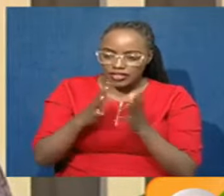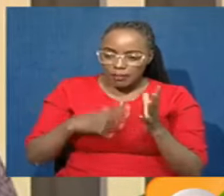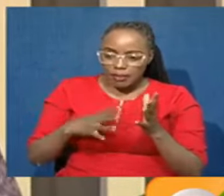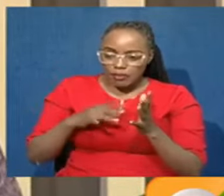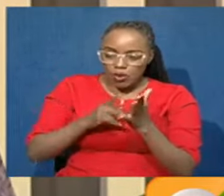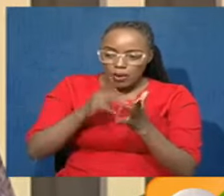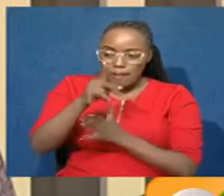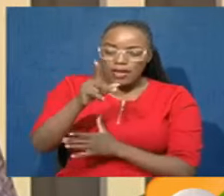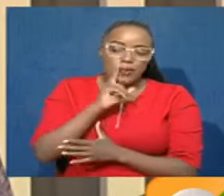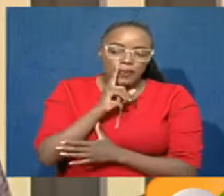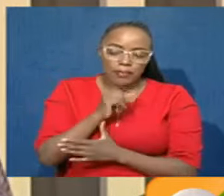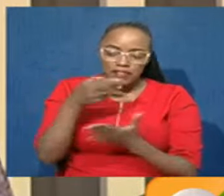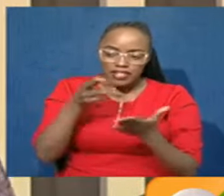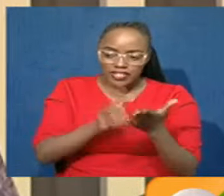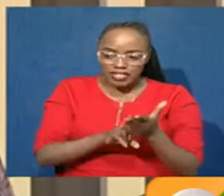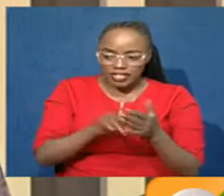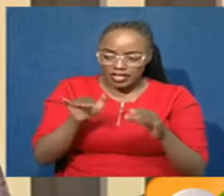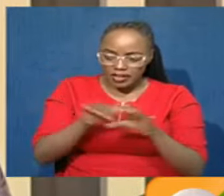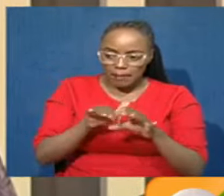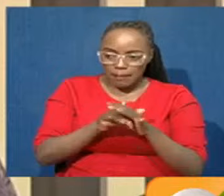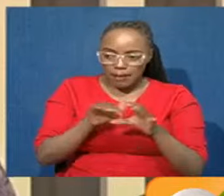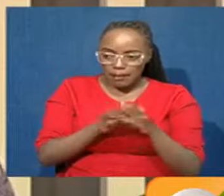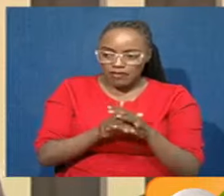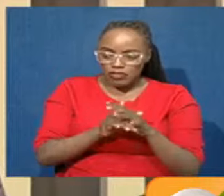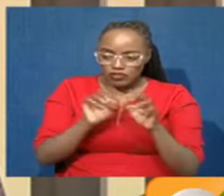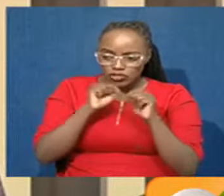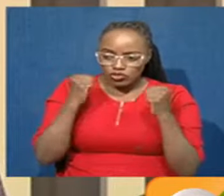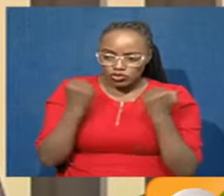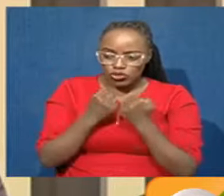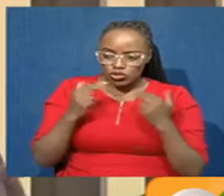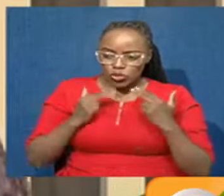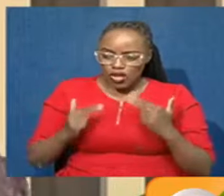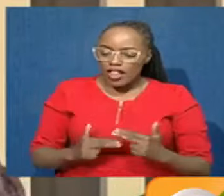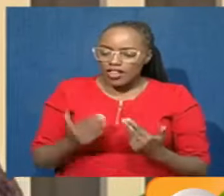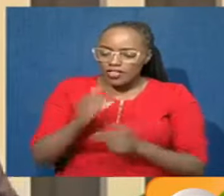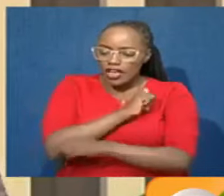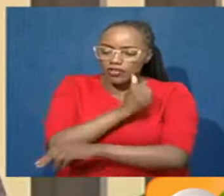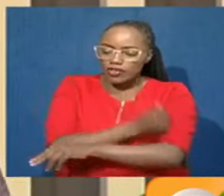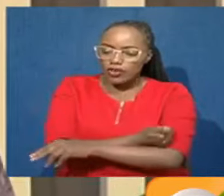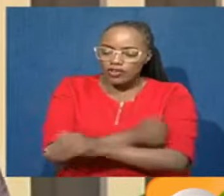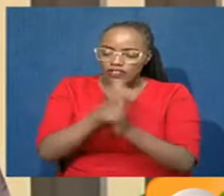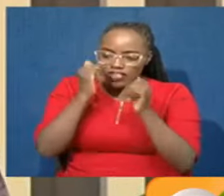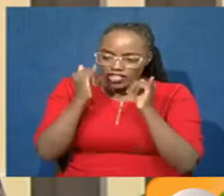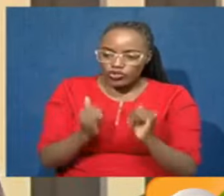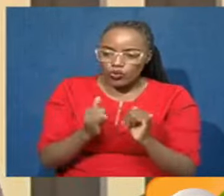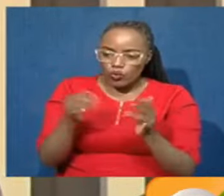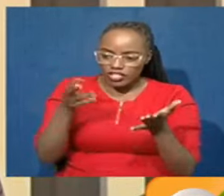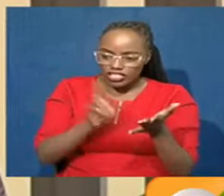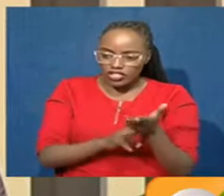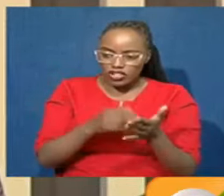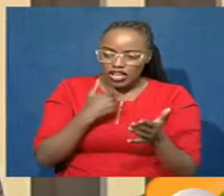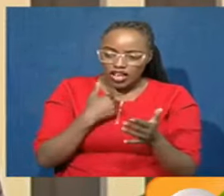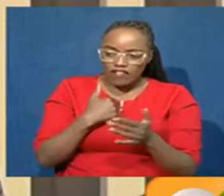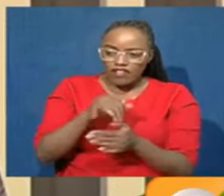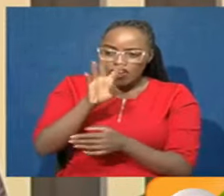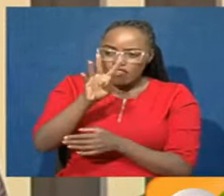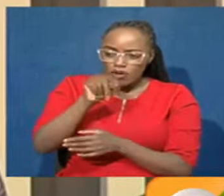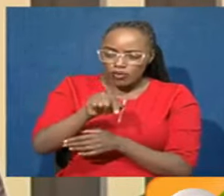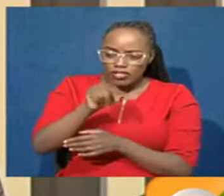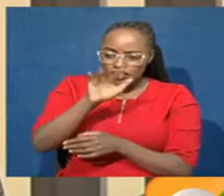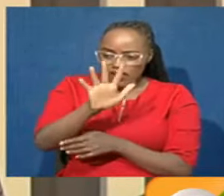up registered members of Social Health Authority. So fresh registration, we have about